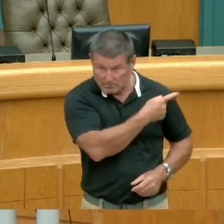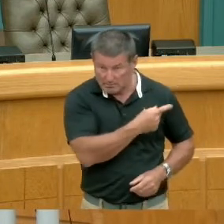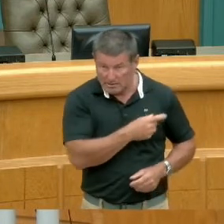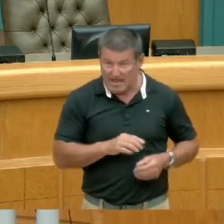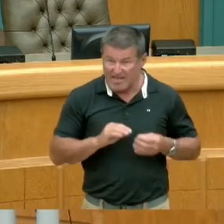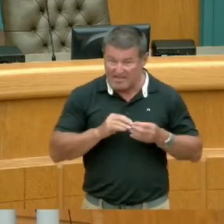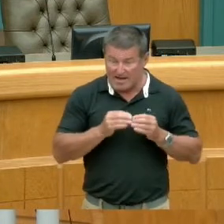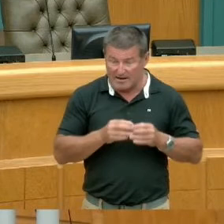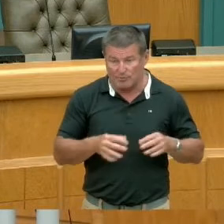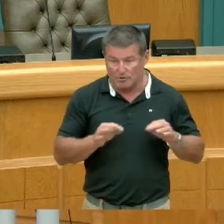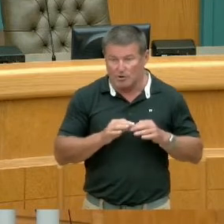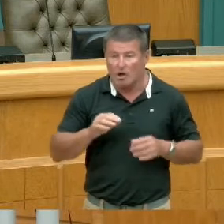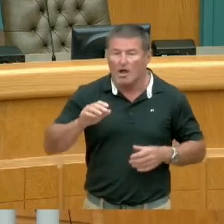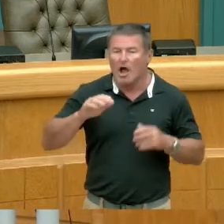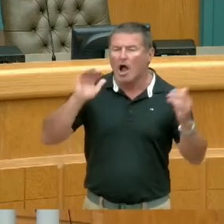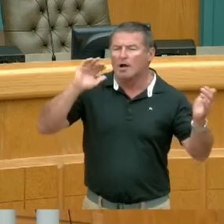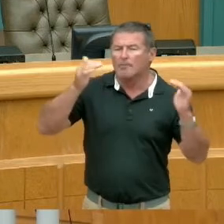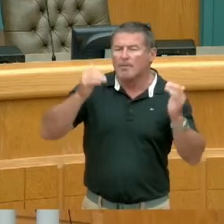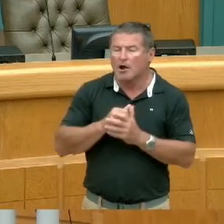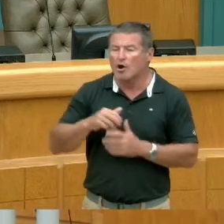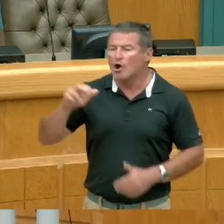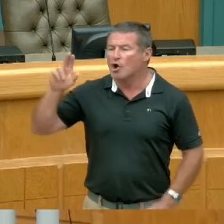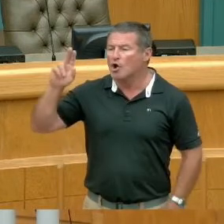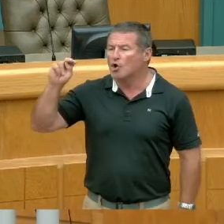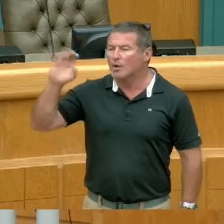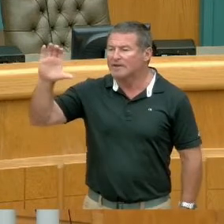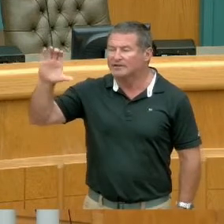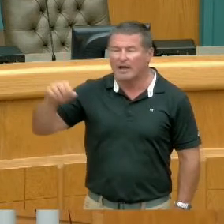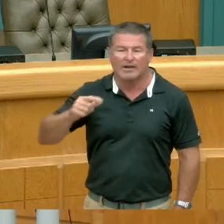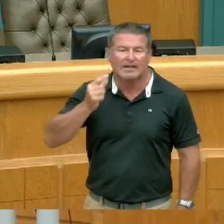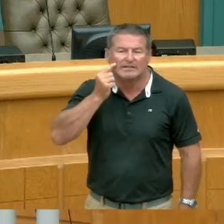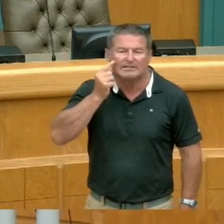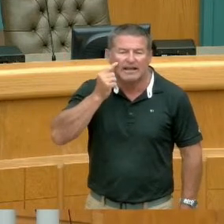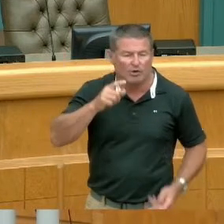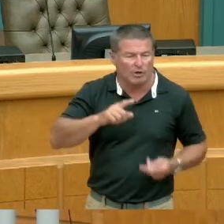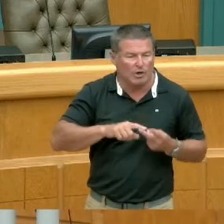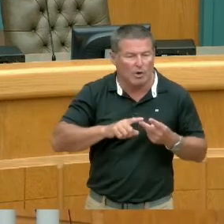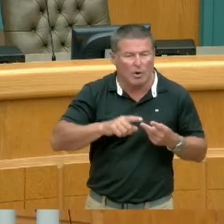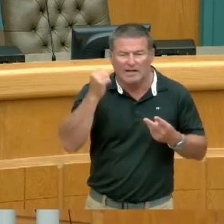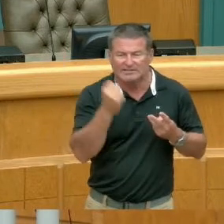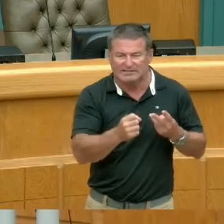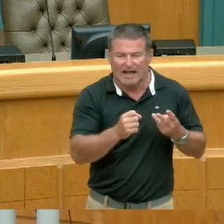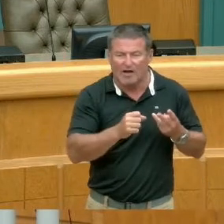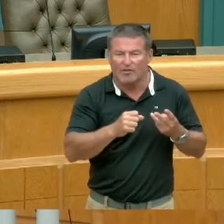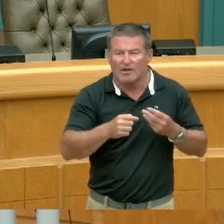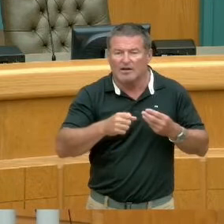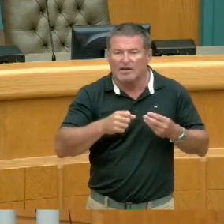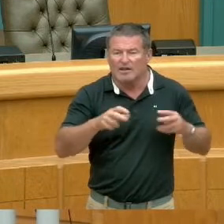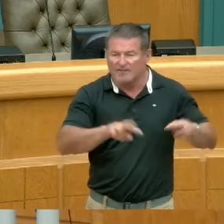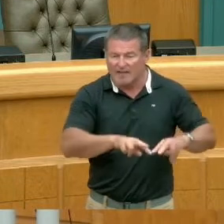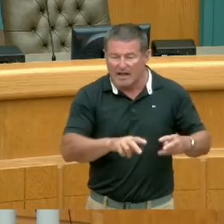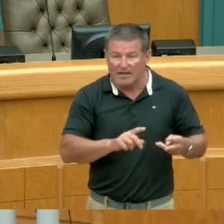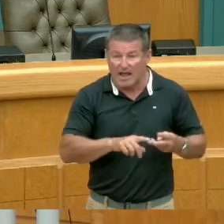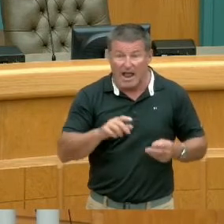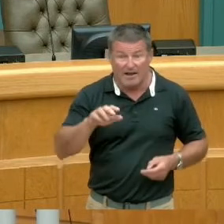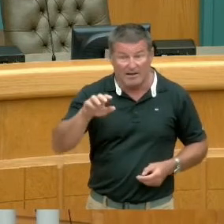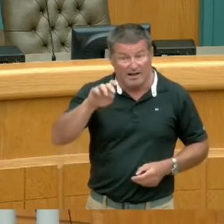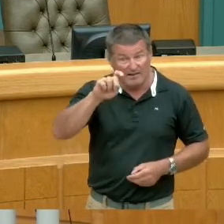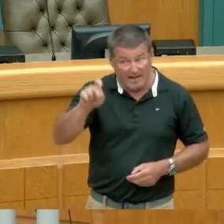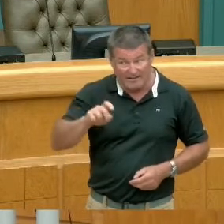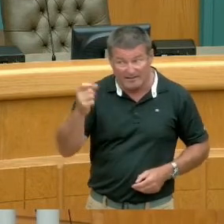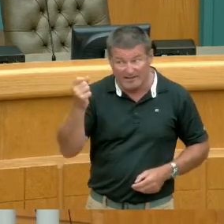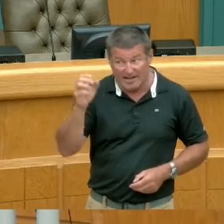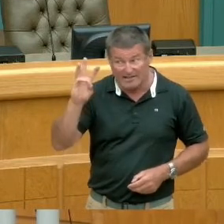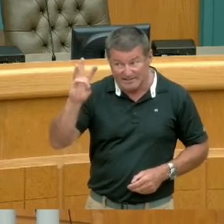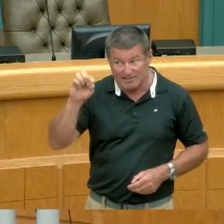see this is Nueces County. Bexar County is at 3, Webb County is at 11, and the state of Texas overall is 6.7.